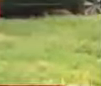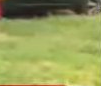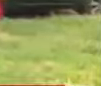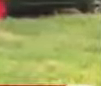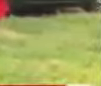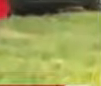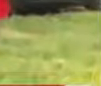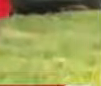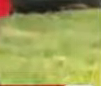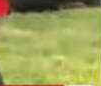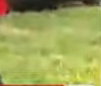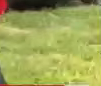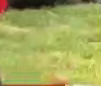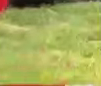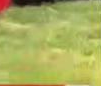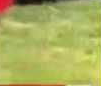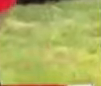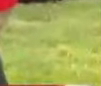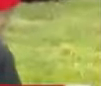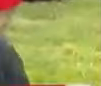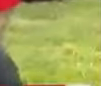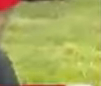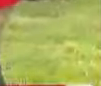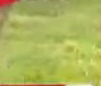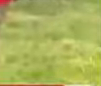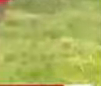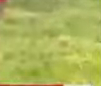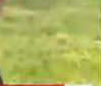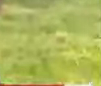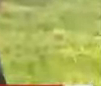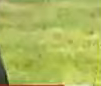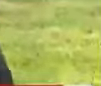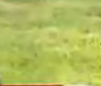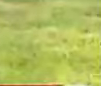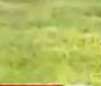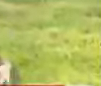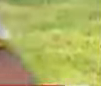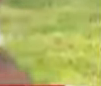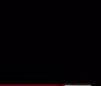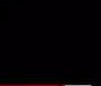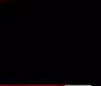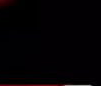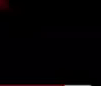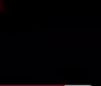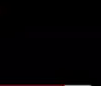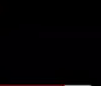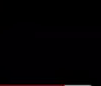follow, nipa comment here. To my best of knowledge, without any biases, PENDREAM TV.